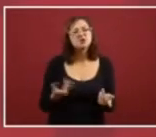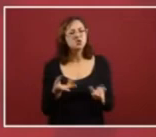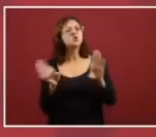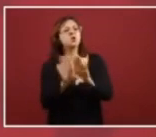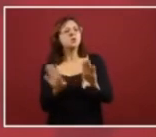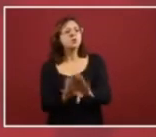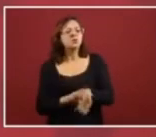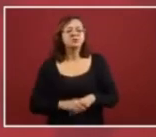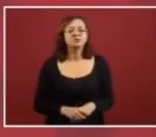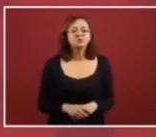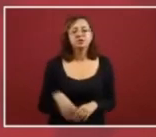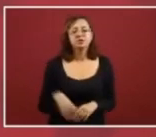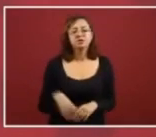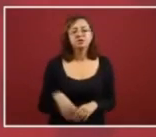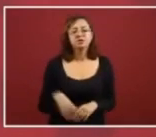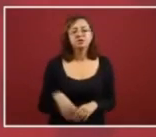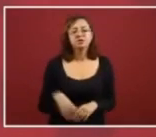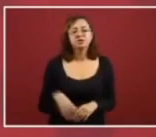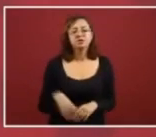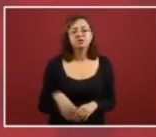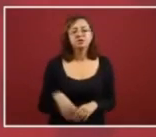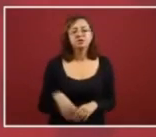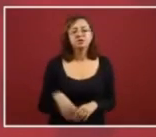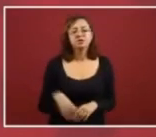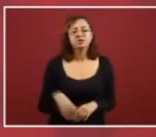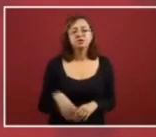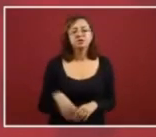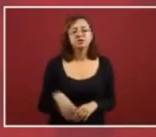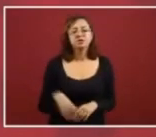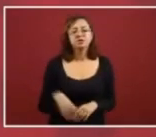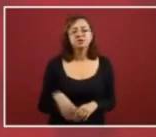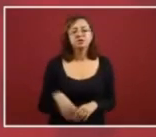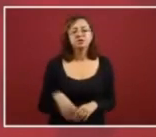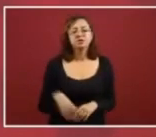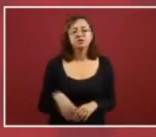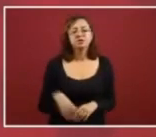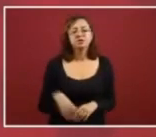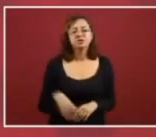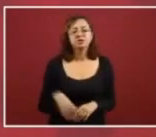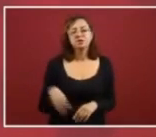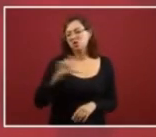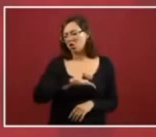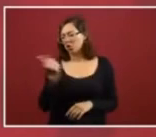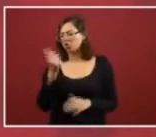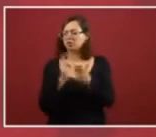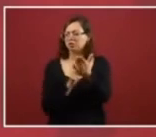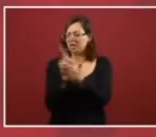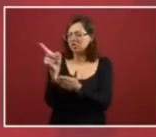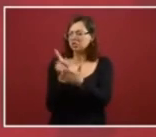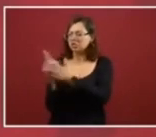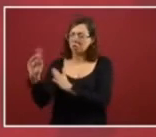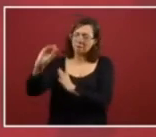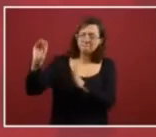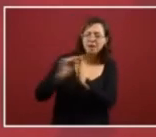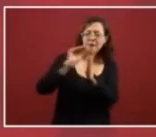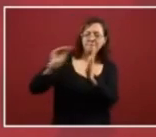Entre otros derechos sociales. So among other social rights that have been given,